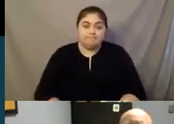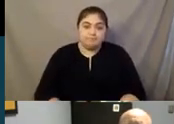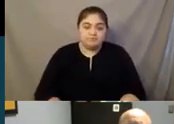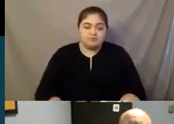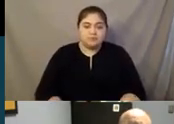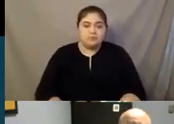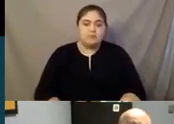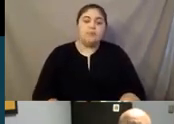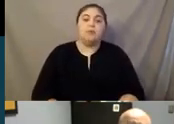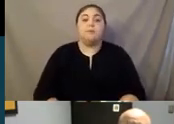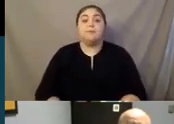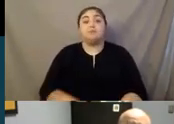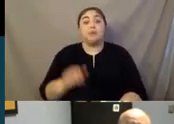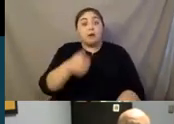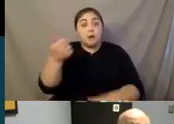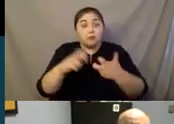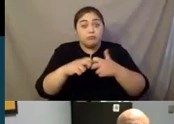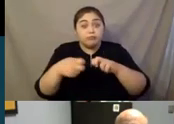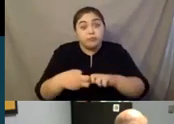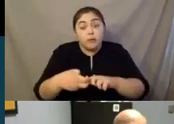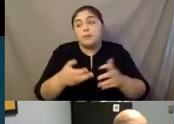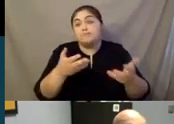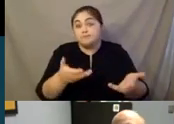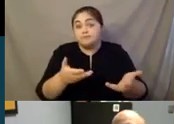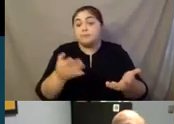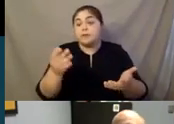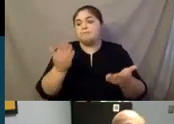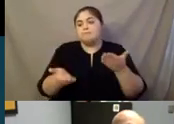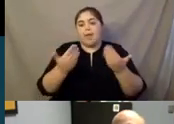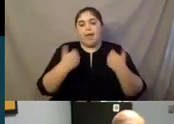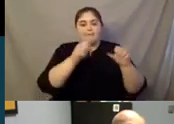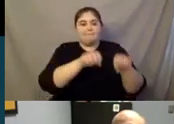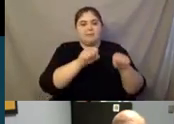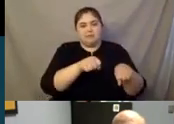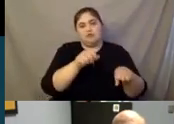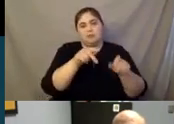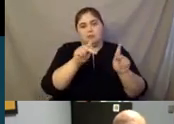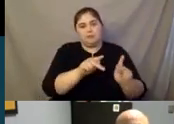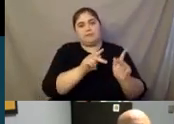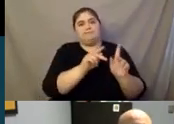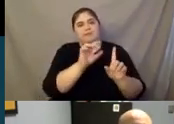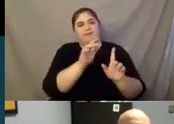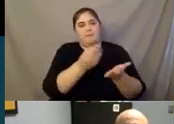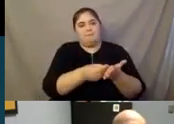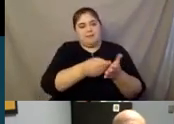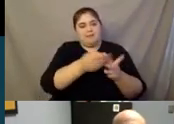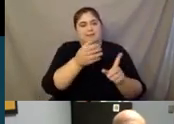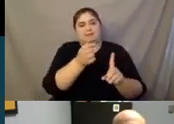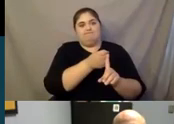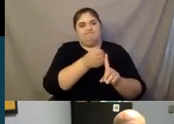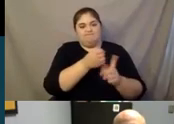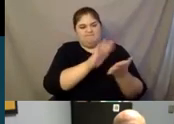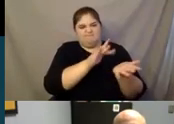And then another issue, say we had a potential perpetrator as a financial exploitation case, and it's either a power of attorney case